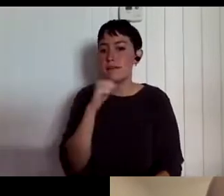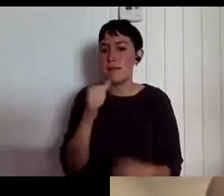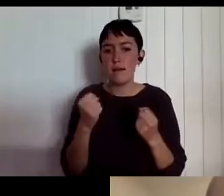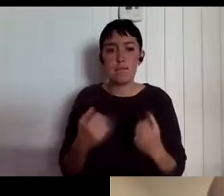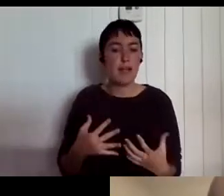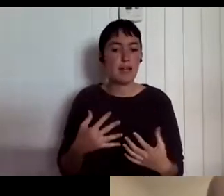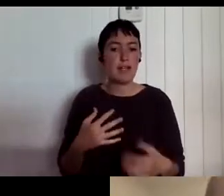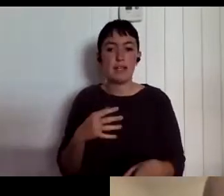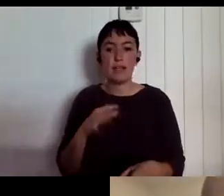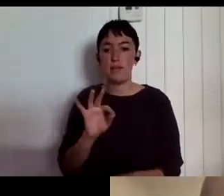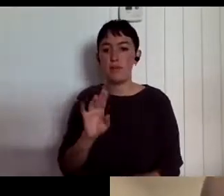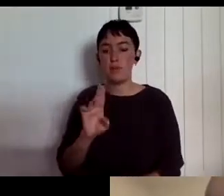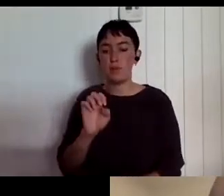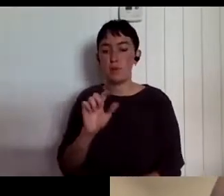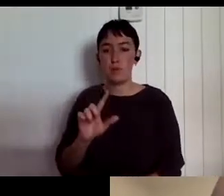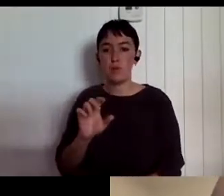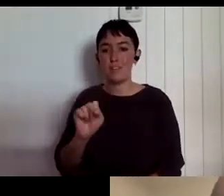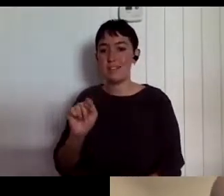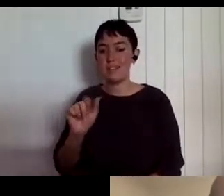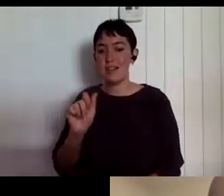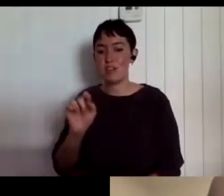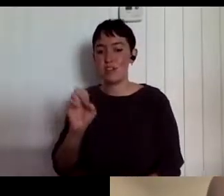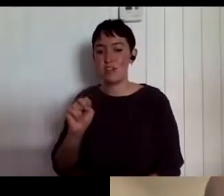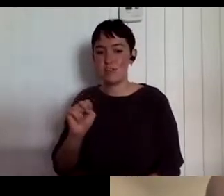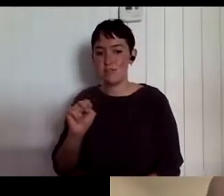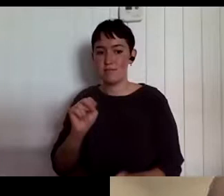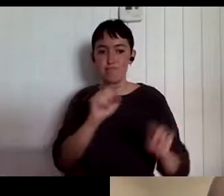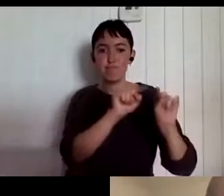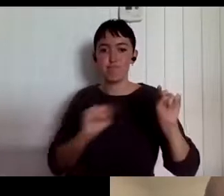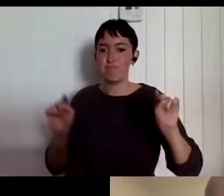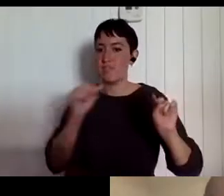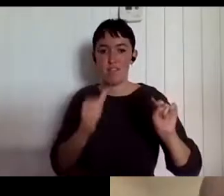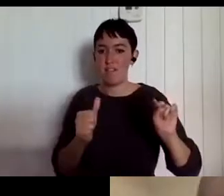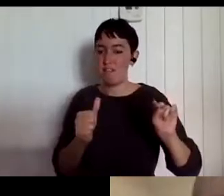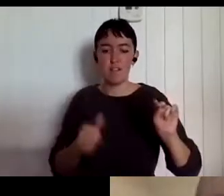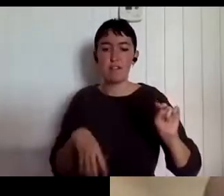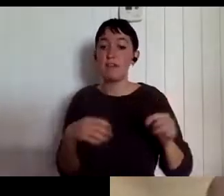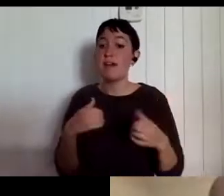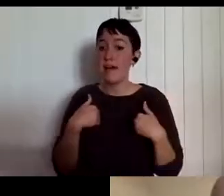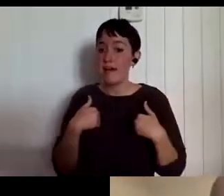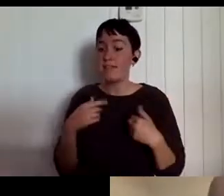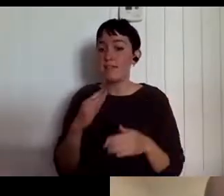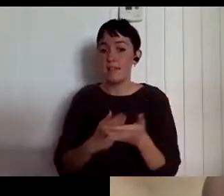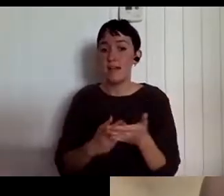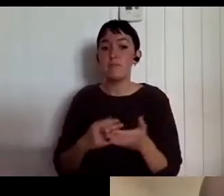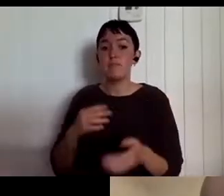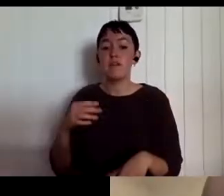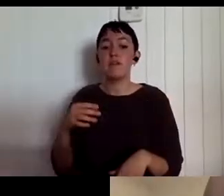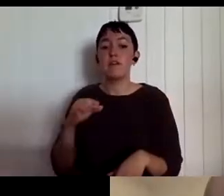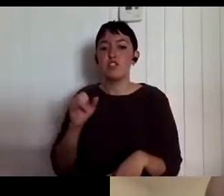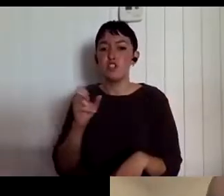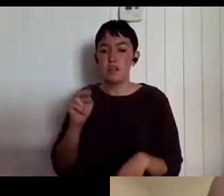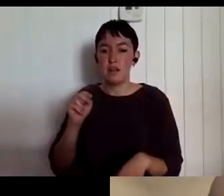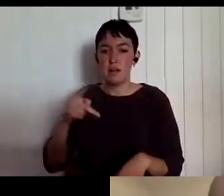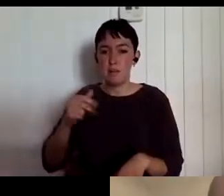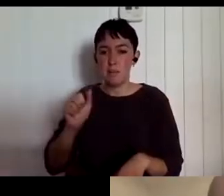the US for hydrogen itself. There is a lot more in Japan, and there's starting to be more in China. I'm not quite sure on Canada, but I think it's